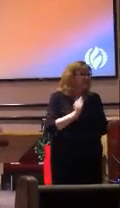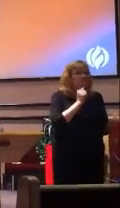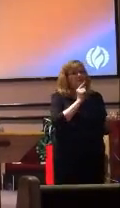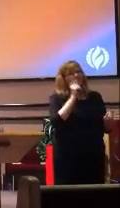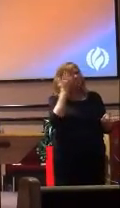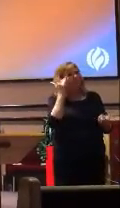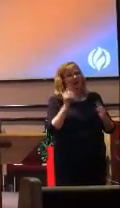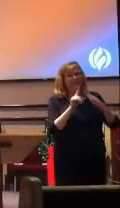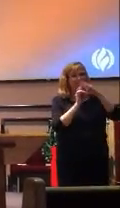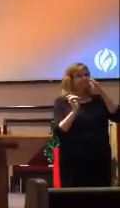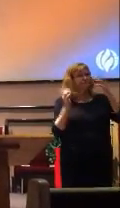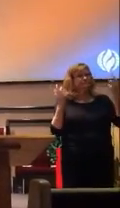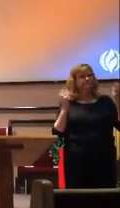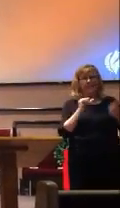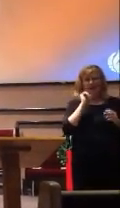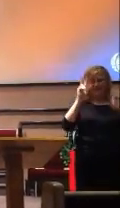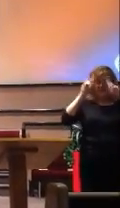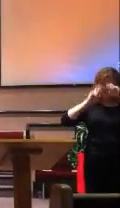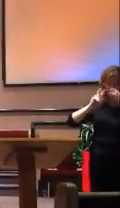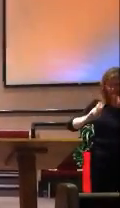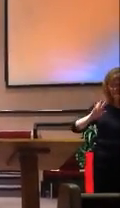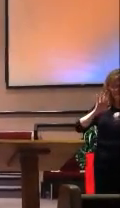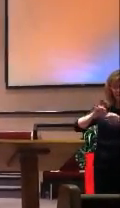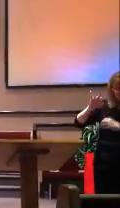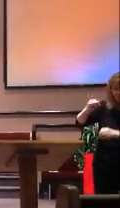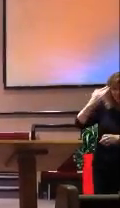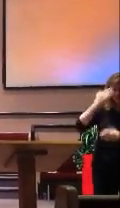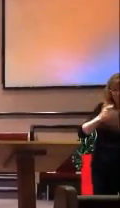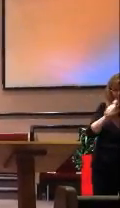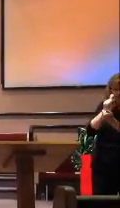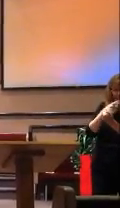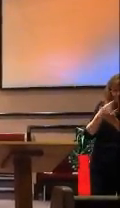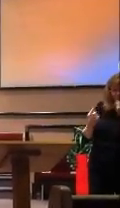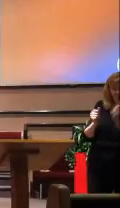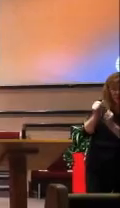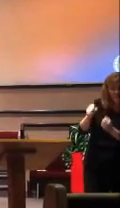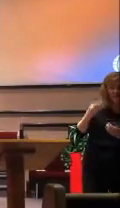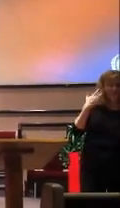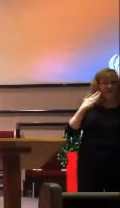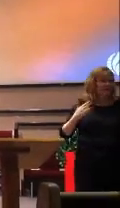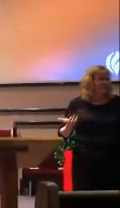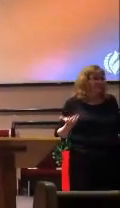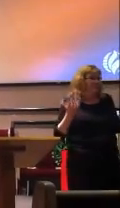sure what, because I can't reach into their spirits and know exactly what's going on with them.